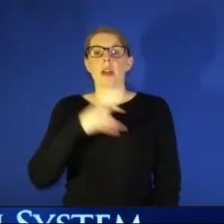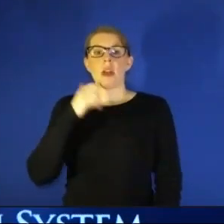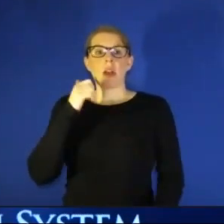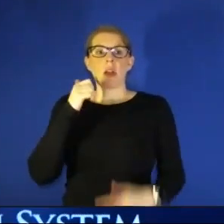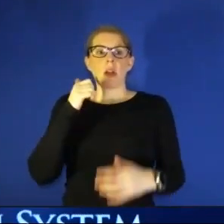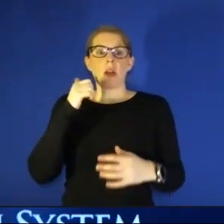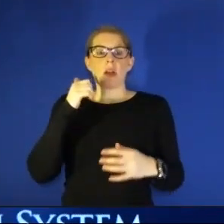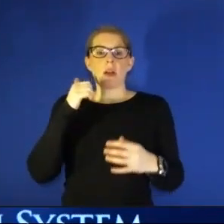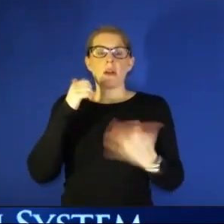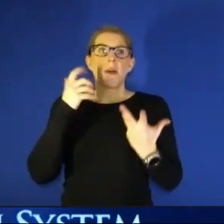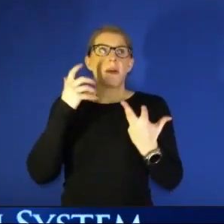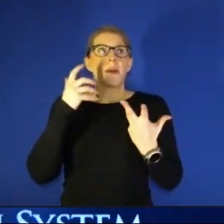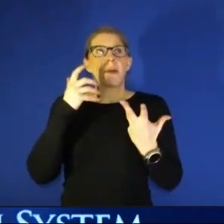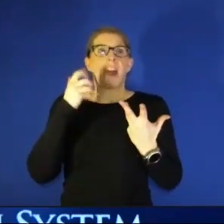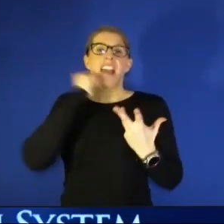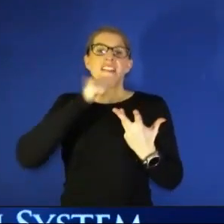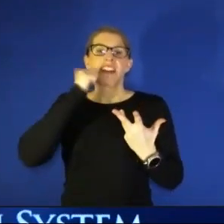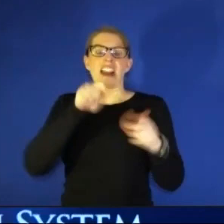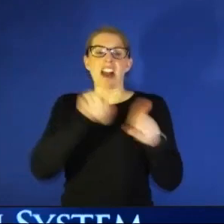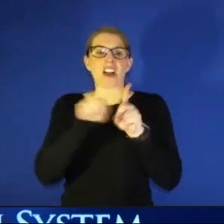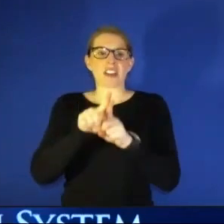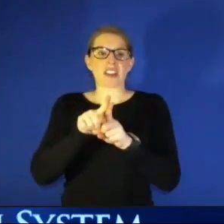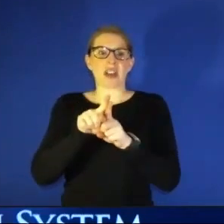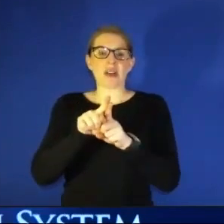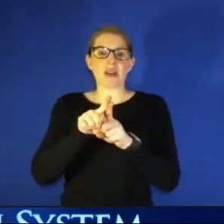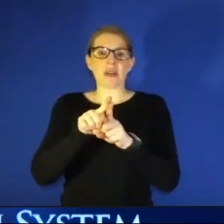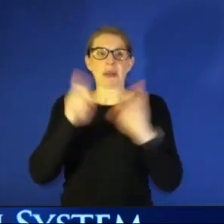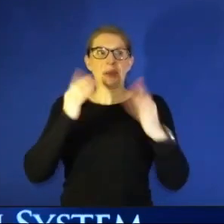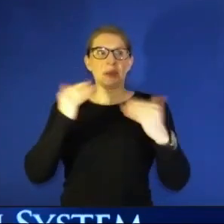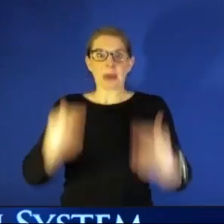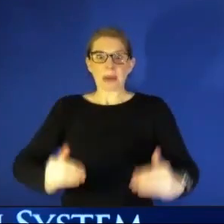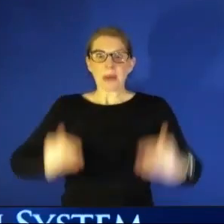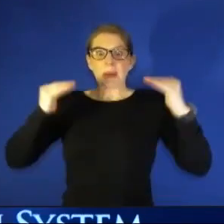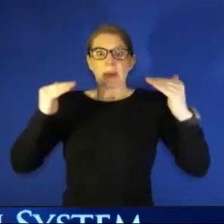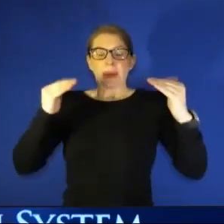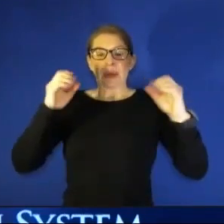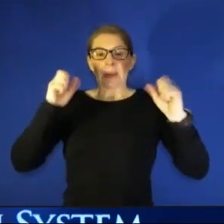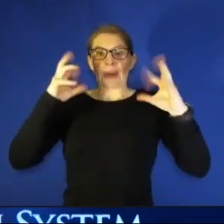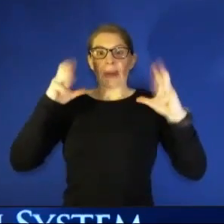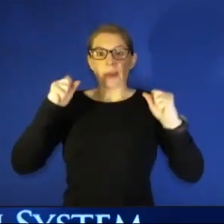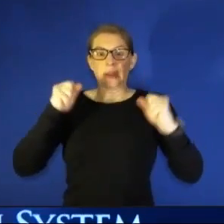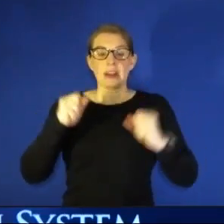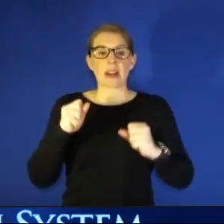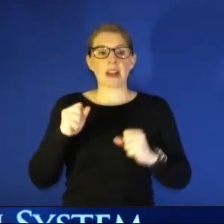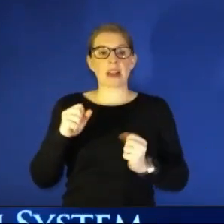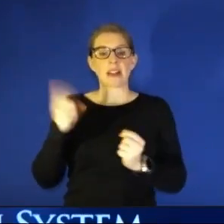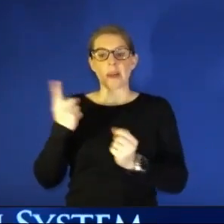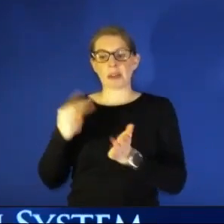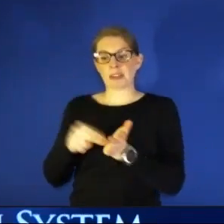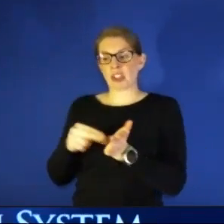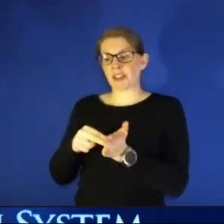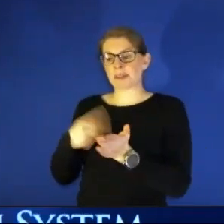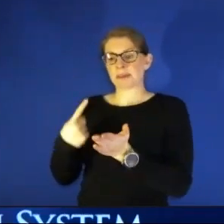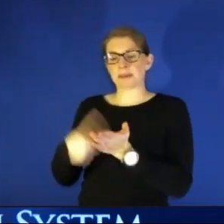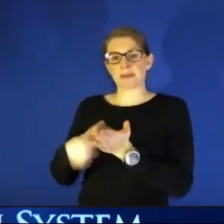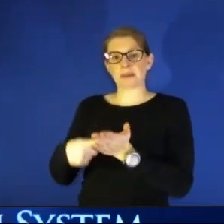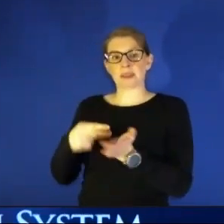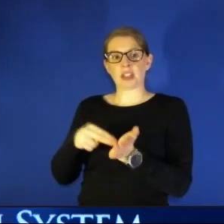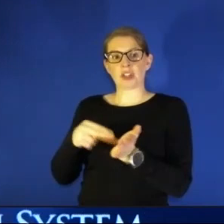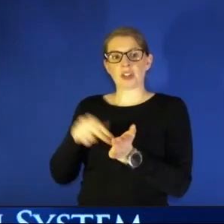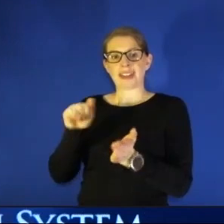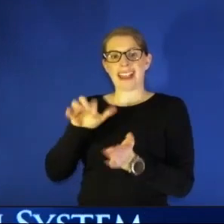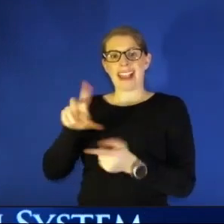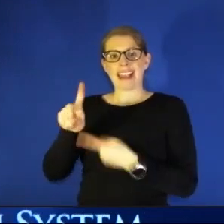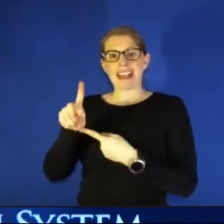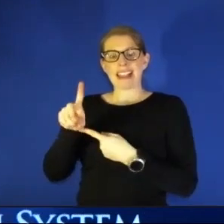matter to people. And Gail alluded to that. Last week, someone was talking to me about the nurse and nurse aide team making sure the bath supplies were warm, so it